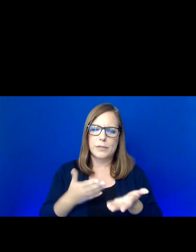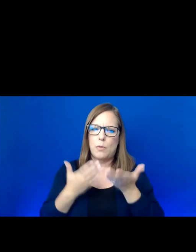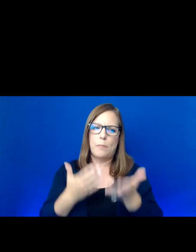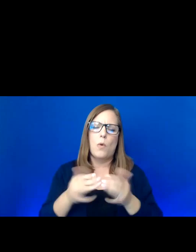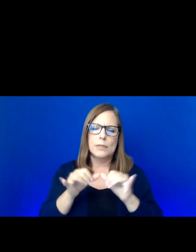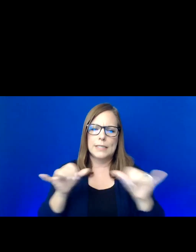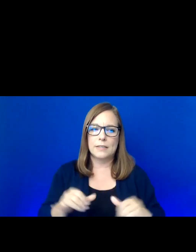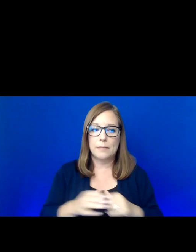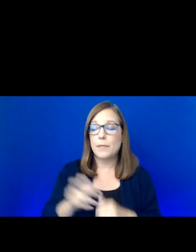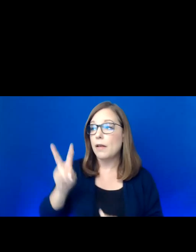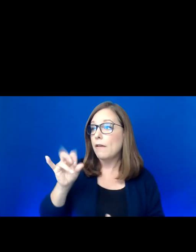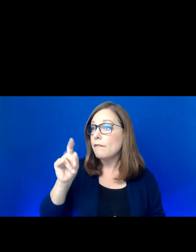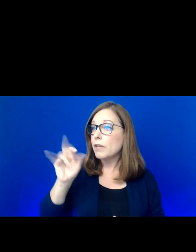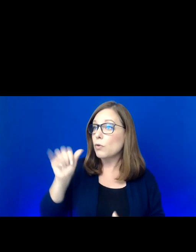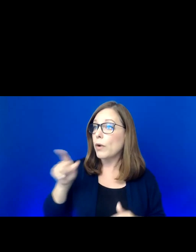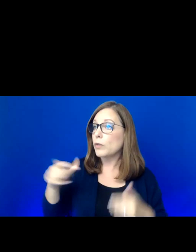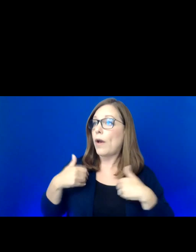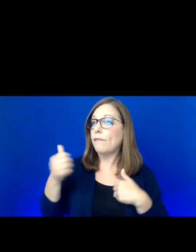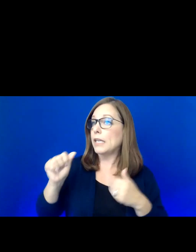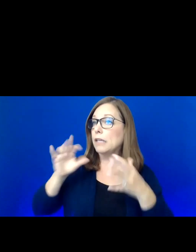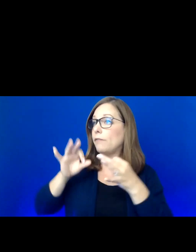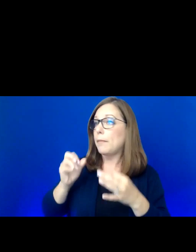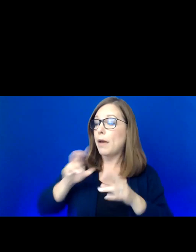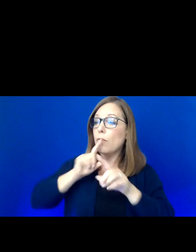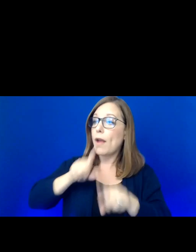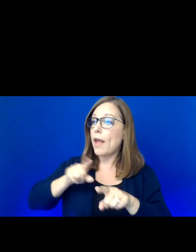any feedback or an answer for this one?